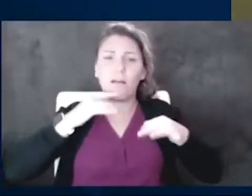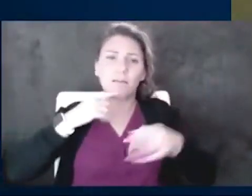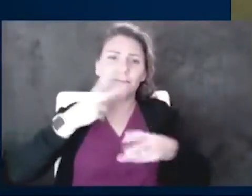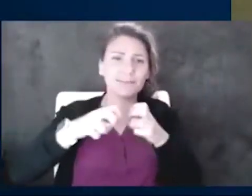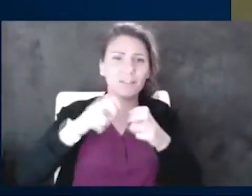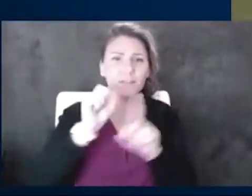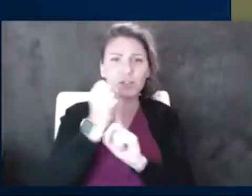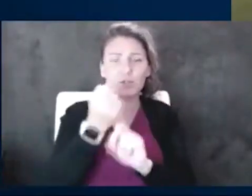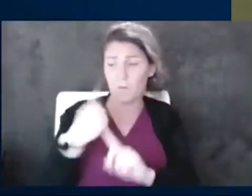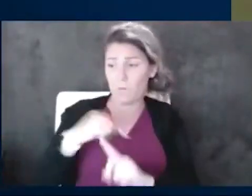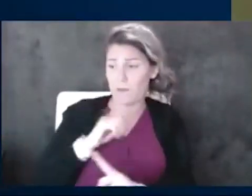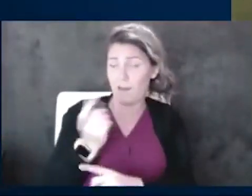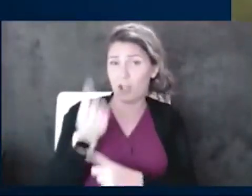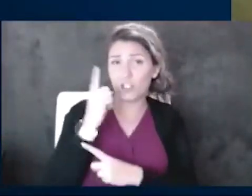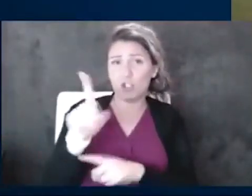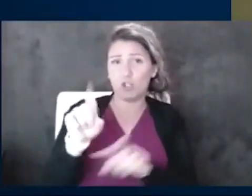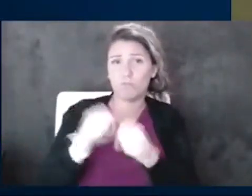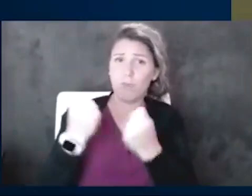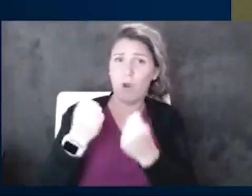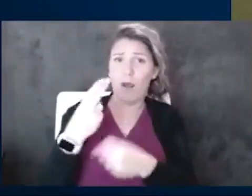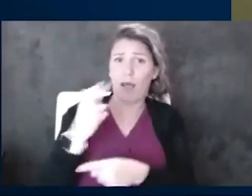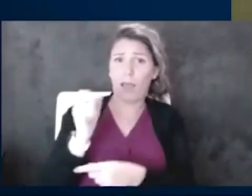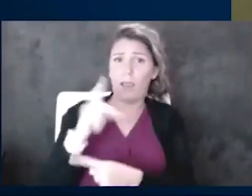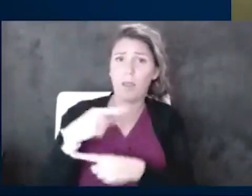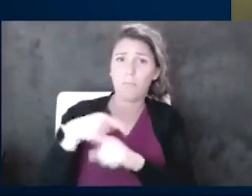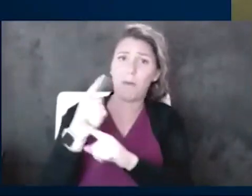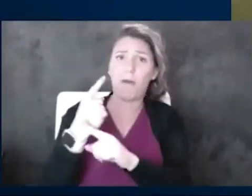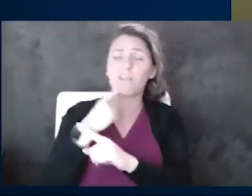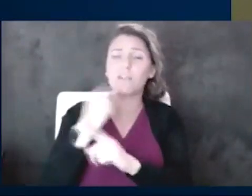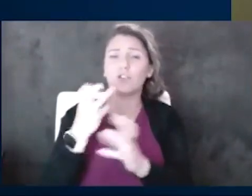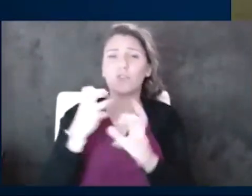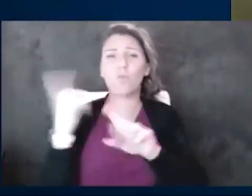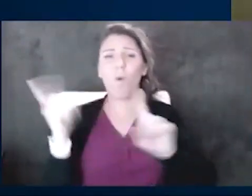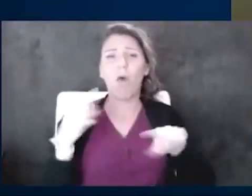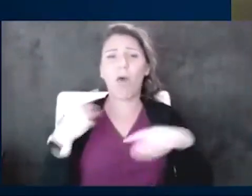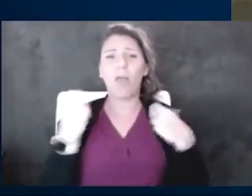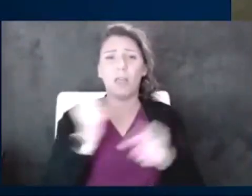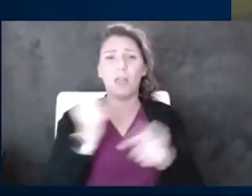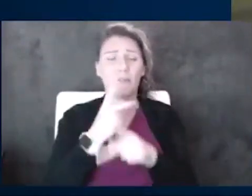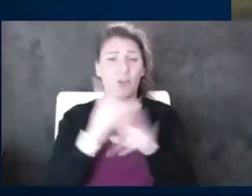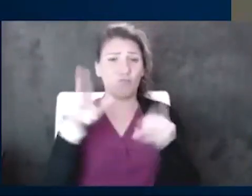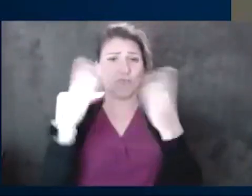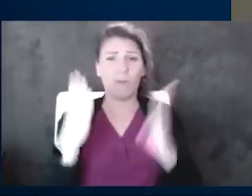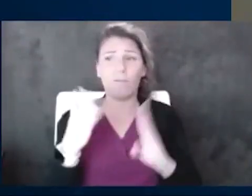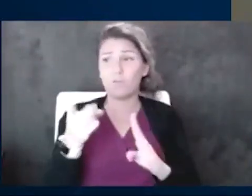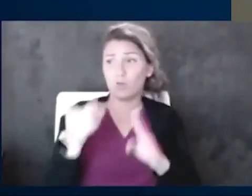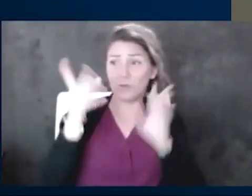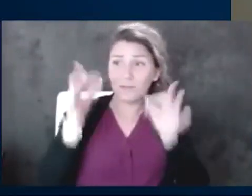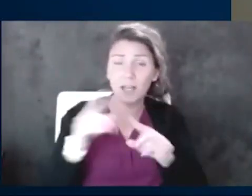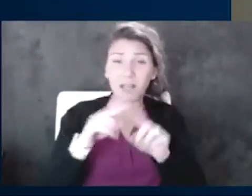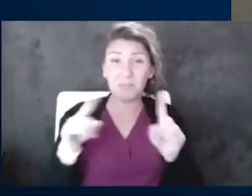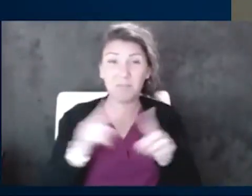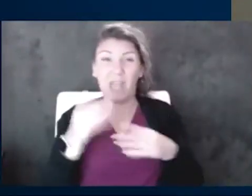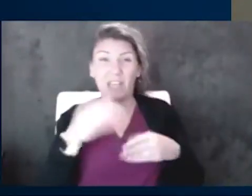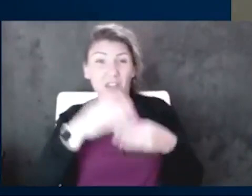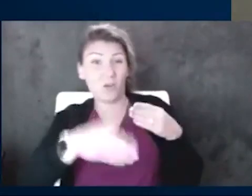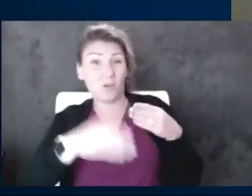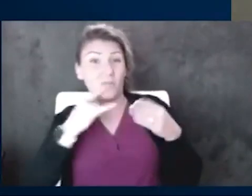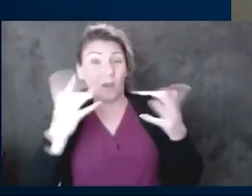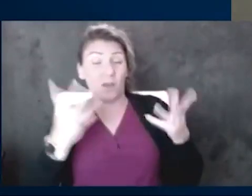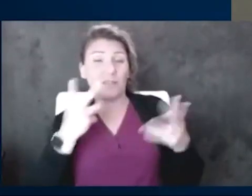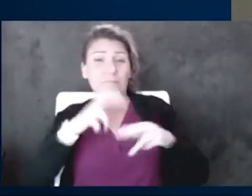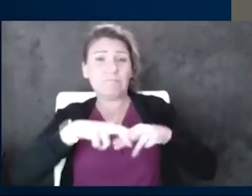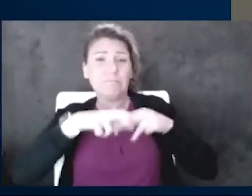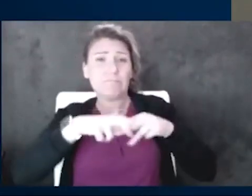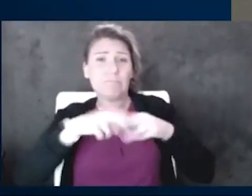hip, you want to go to the healthcare provider that you have chosen, but the consequence of that is you might be sitting in the waiting room or you might be sitting on a bed